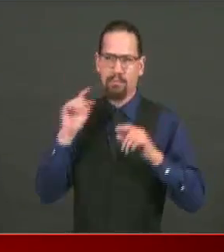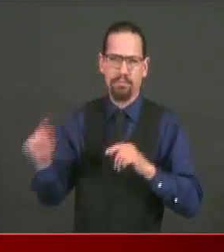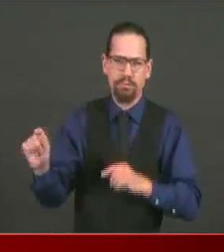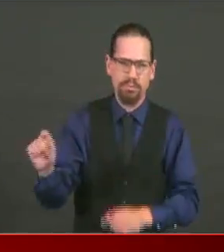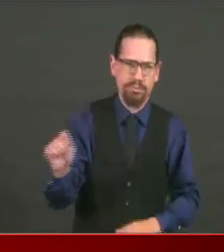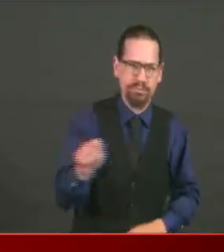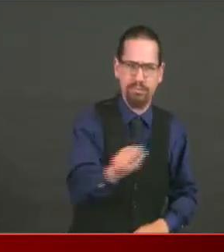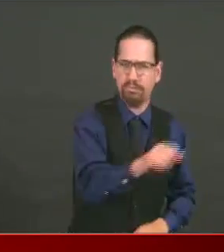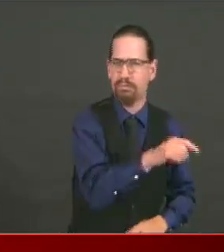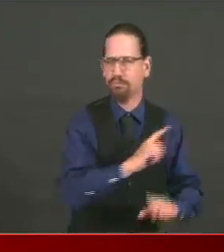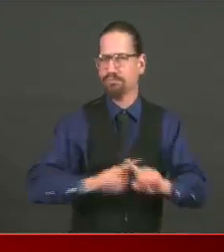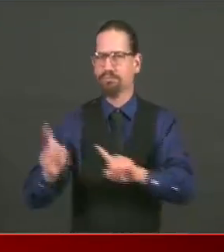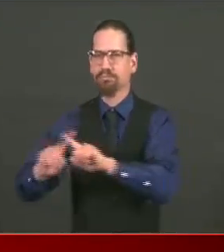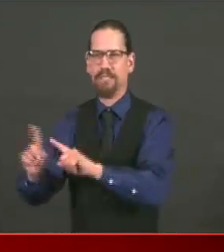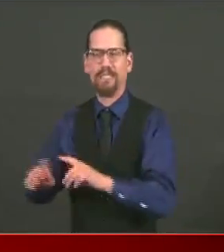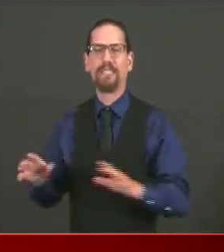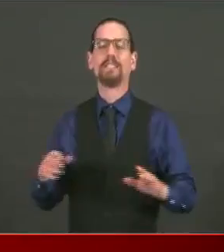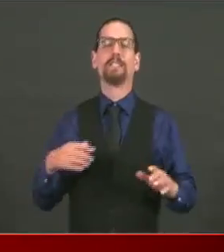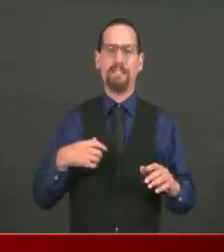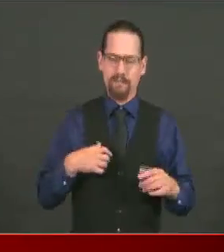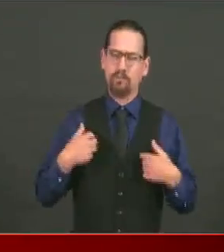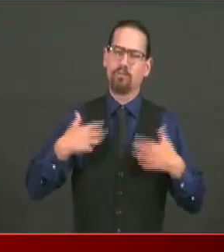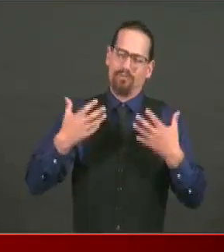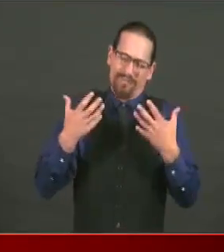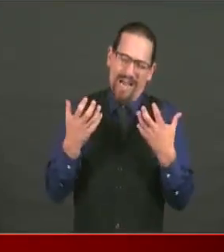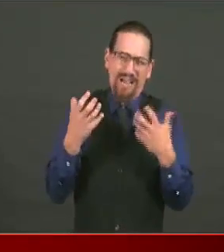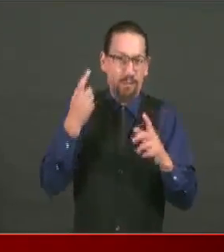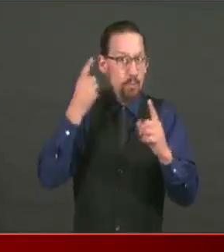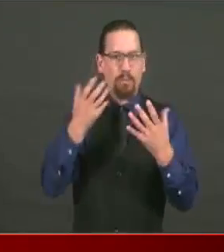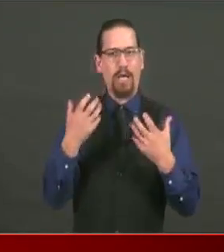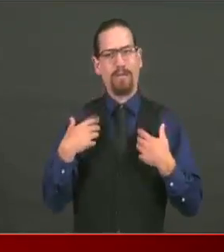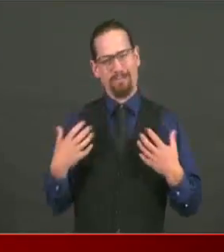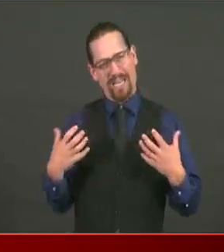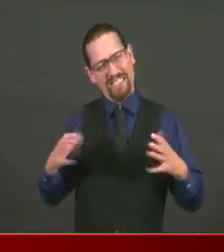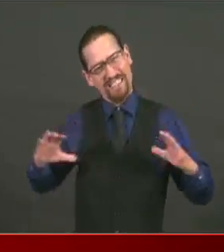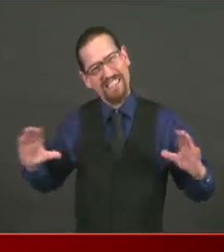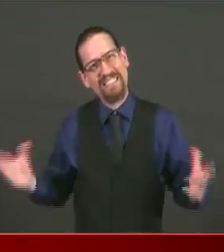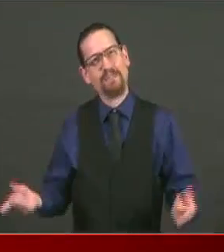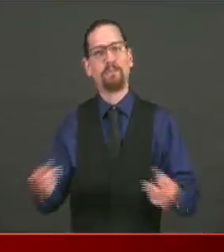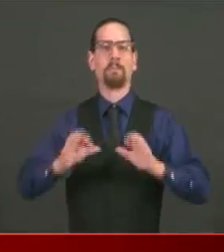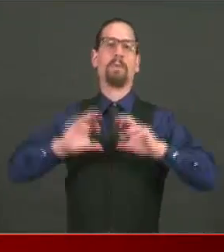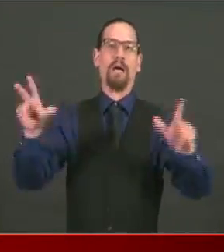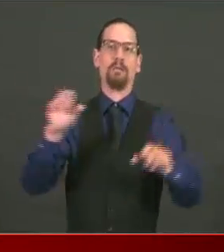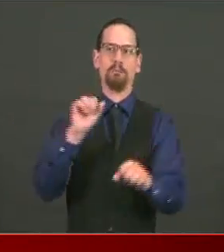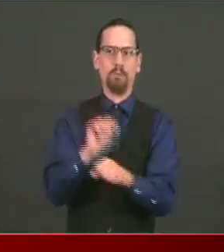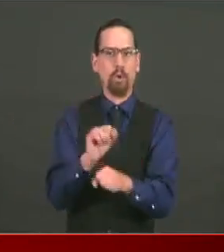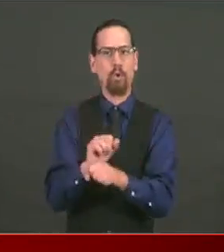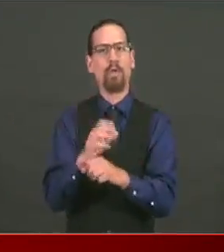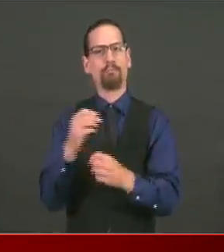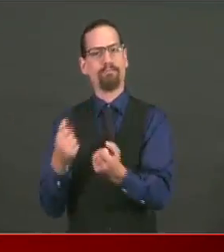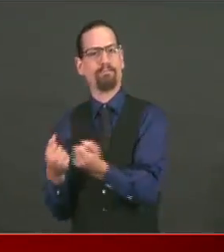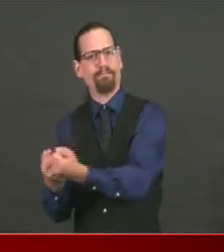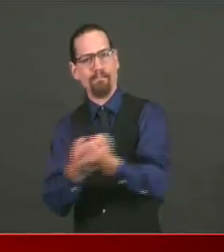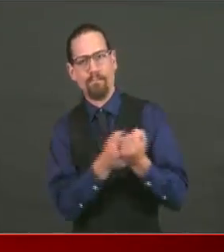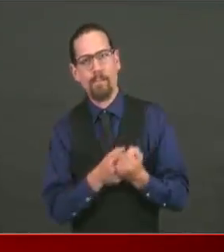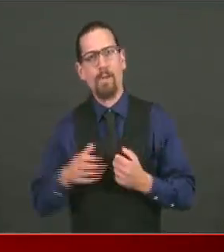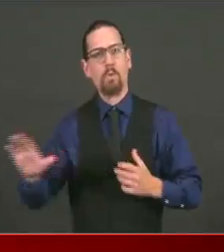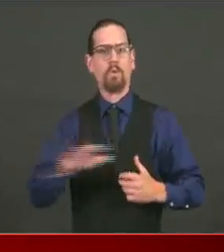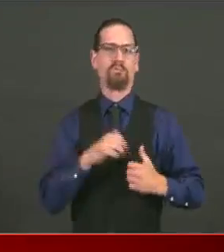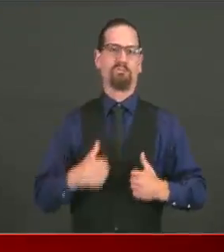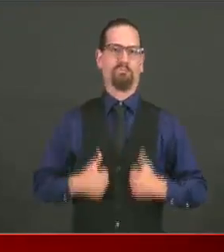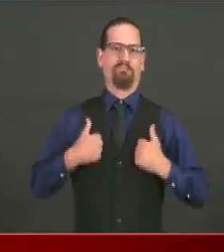you're out of work and to help your business survive if you're a small business person. There's a lot of